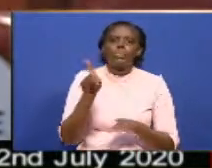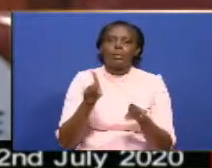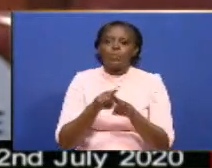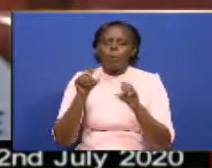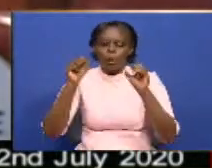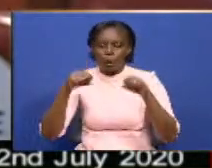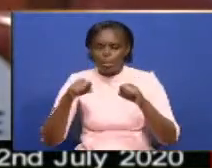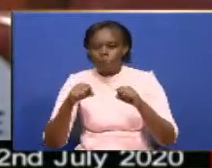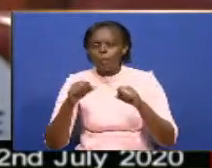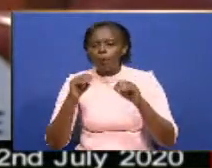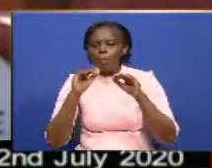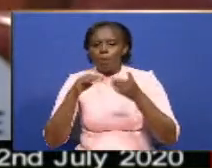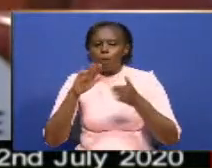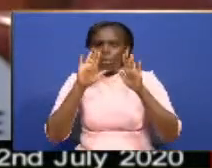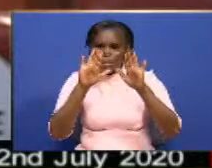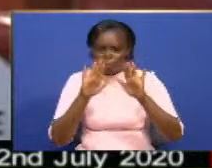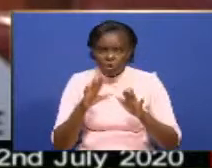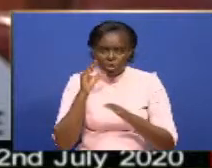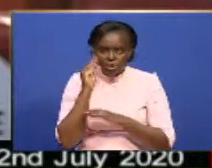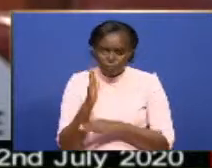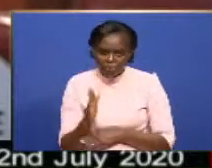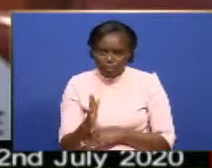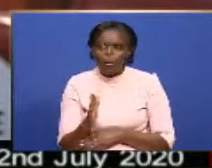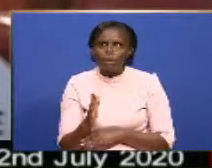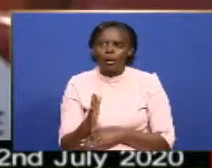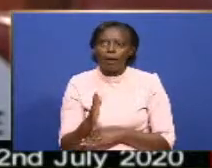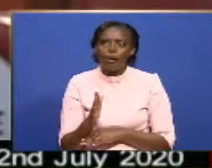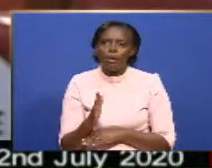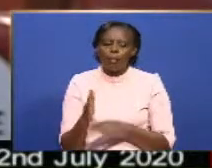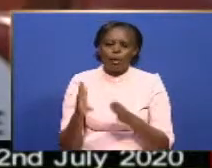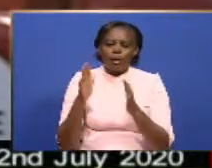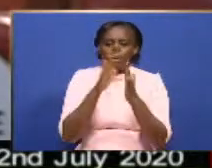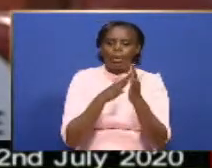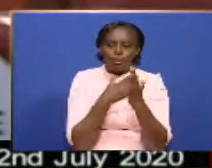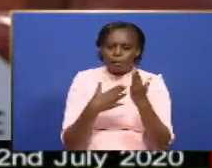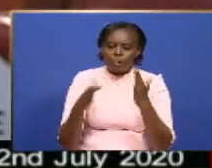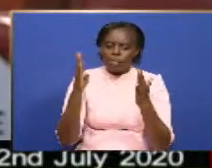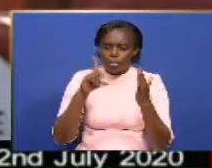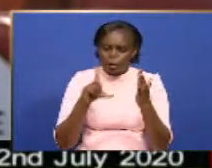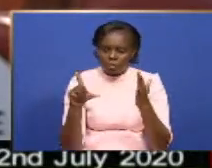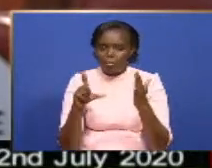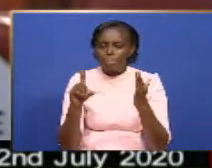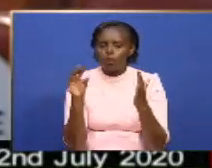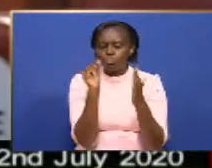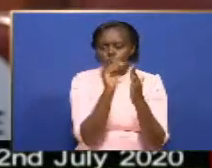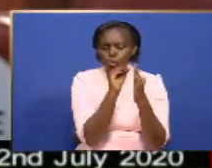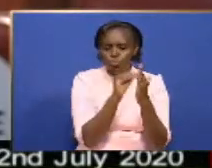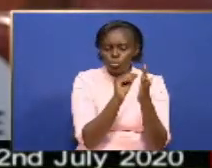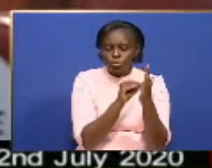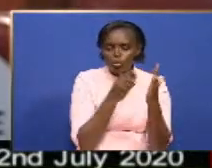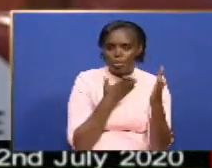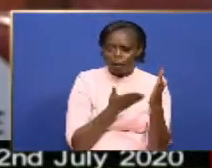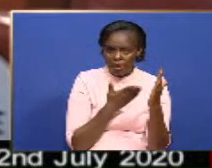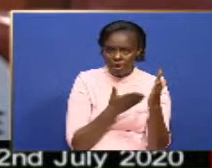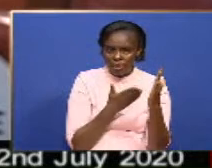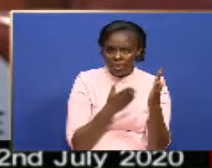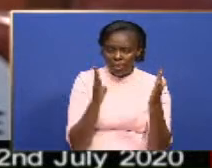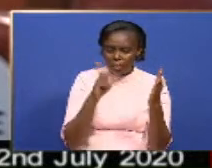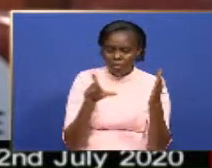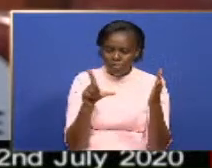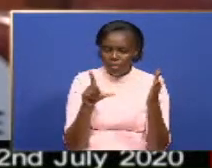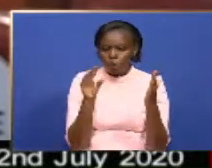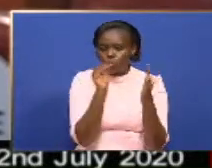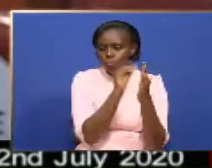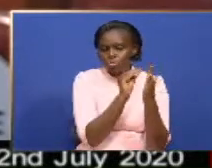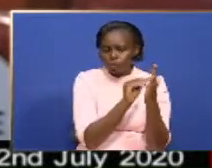but most importantly, Madam Speaker, it is the structures that the bill has put in place. The bill has put